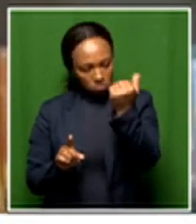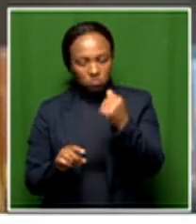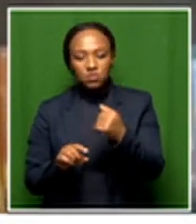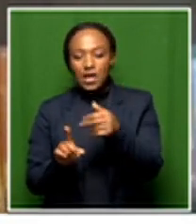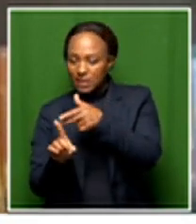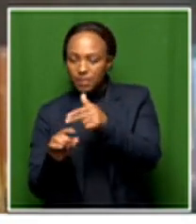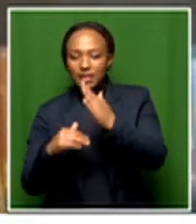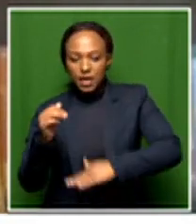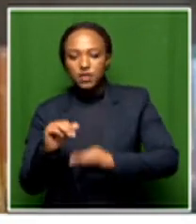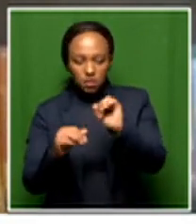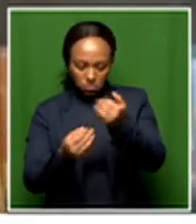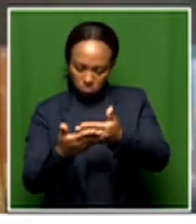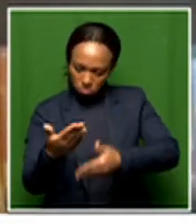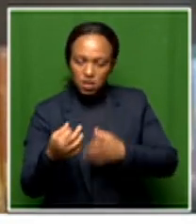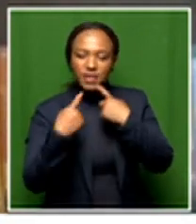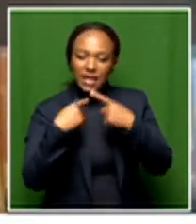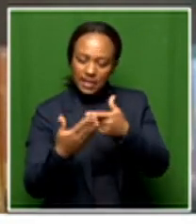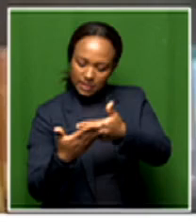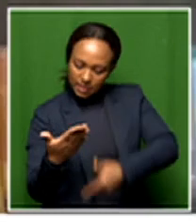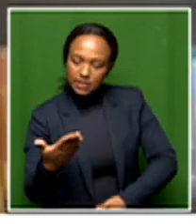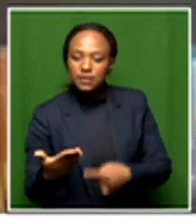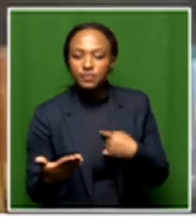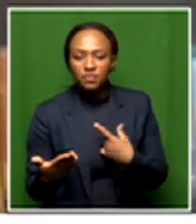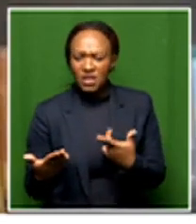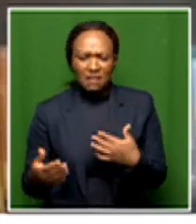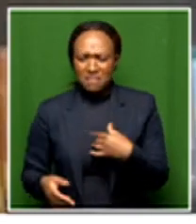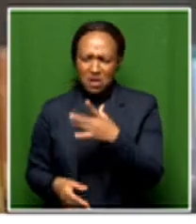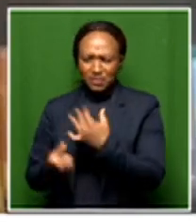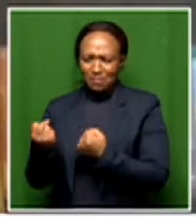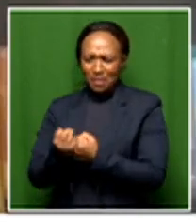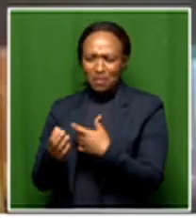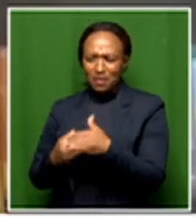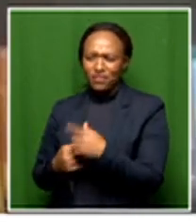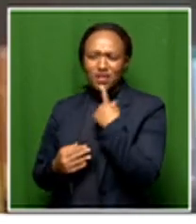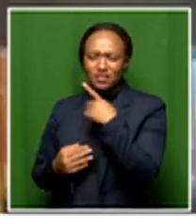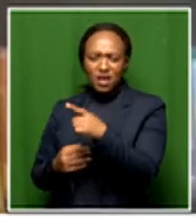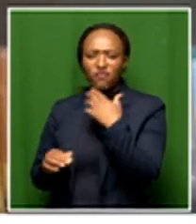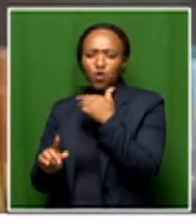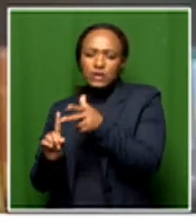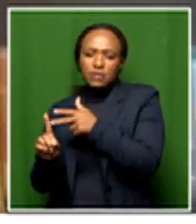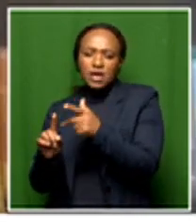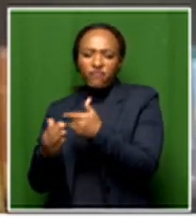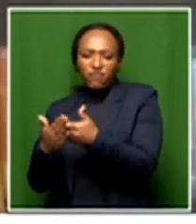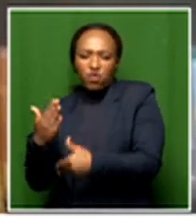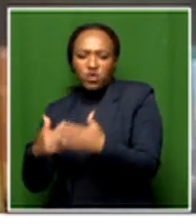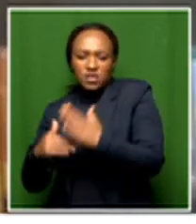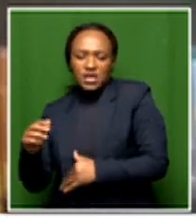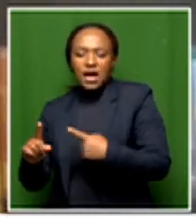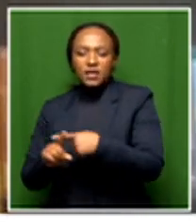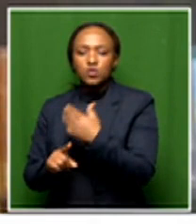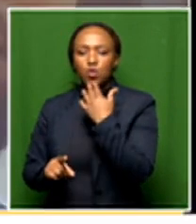for Lindiwe Mazibuko if they want us to take them serious. So I don't buy what they are saying about disciplinary charges against John